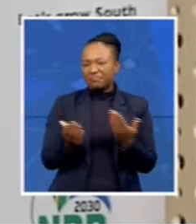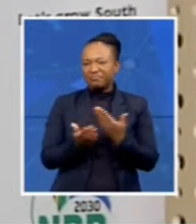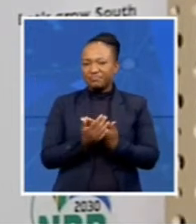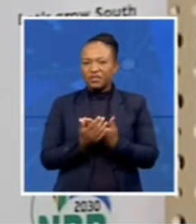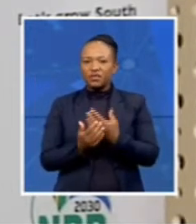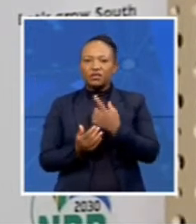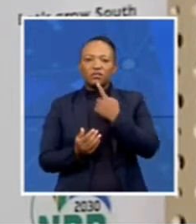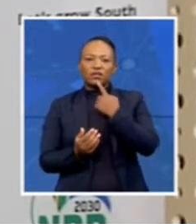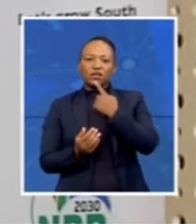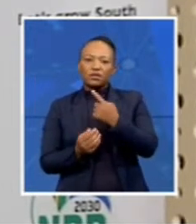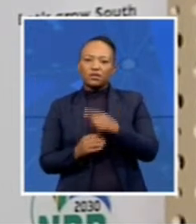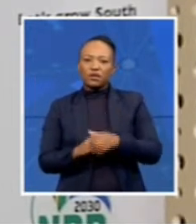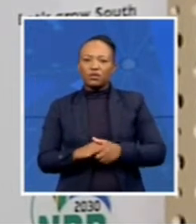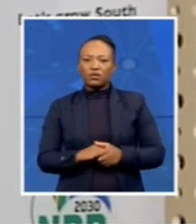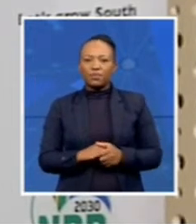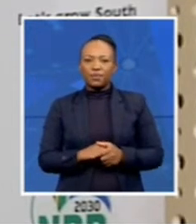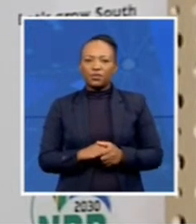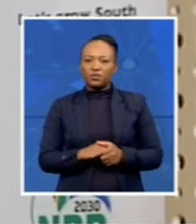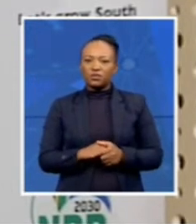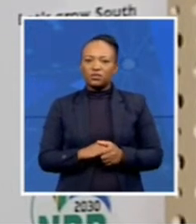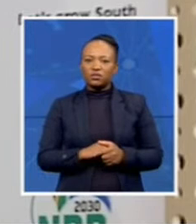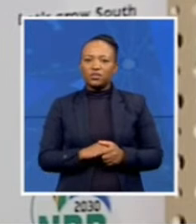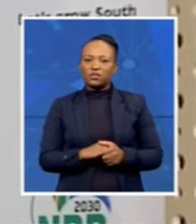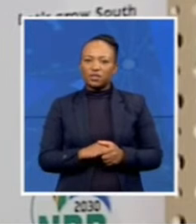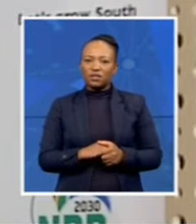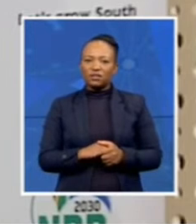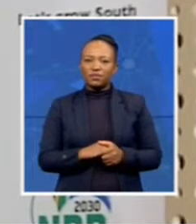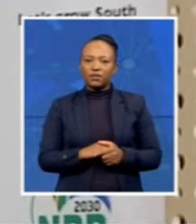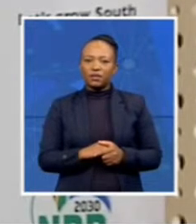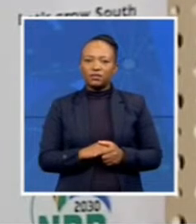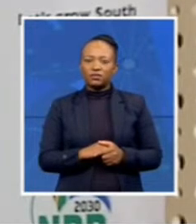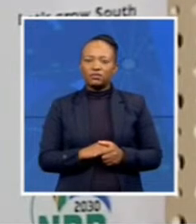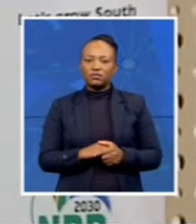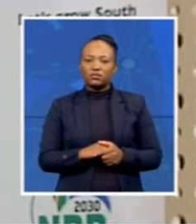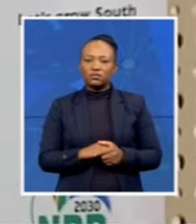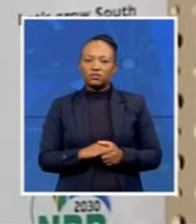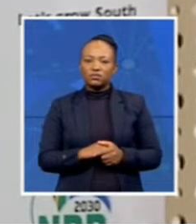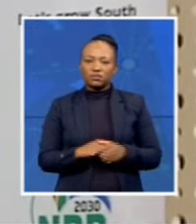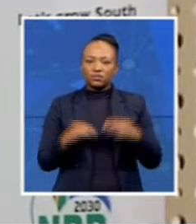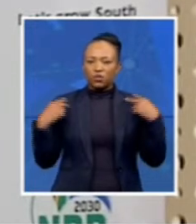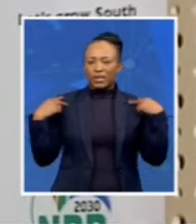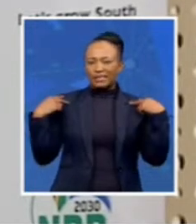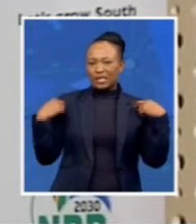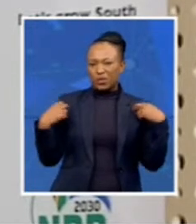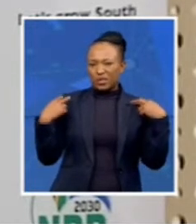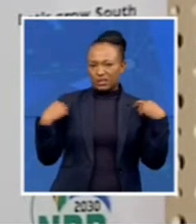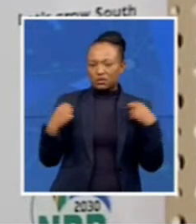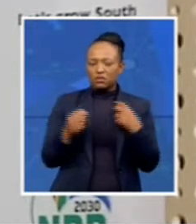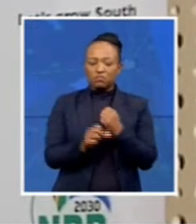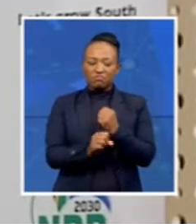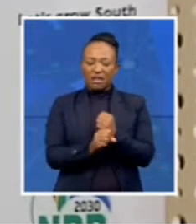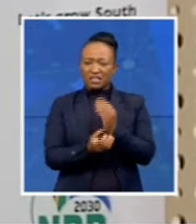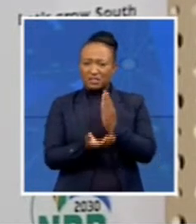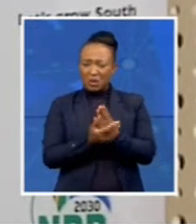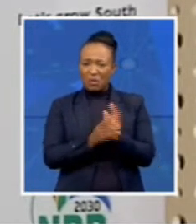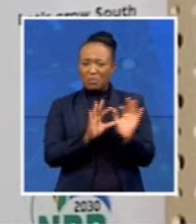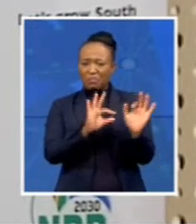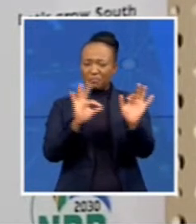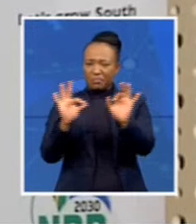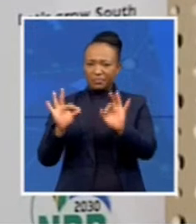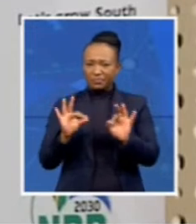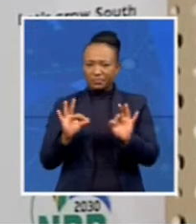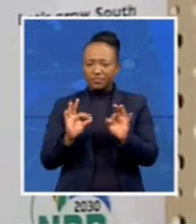horizon in terms of water security all the time. Ideally, from where I sit, I would